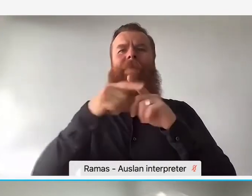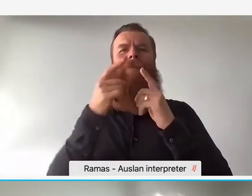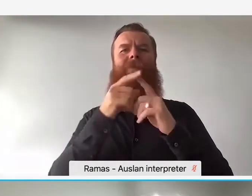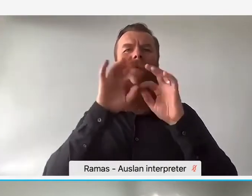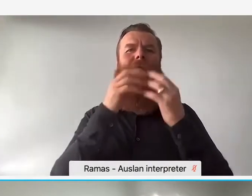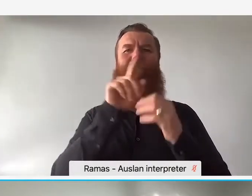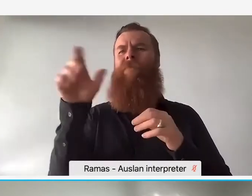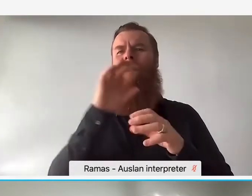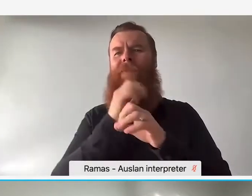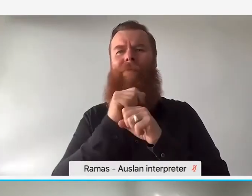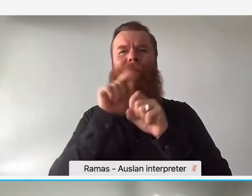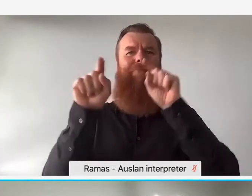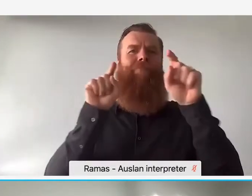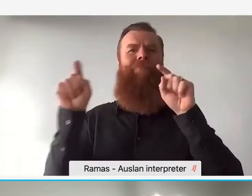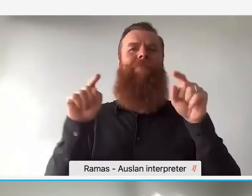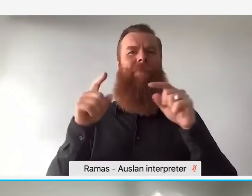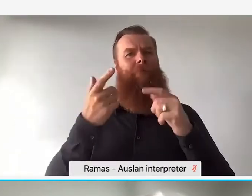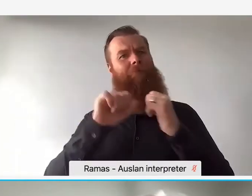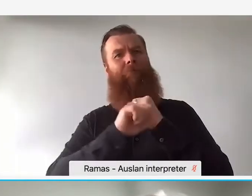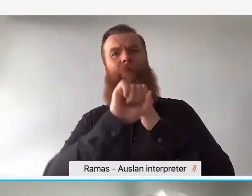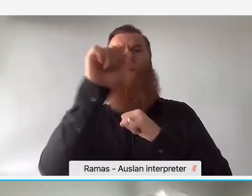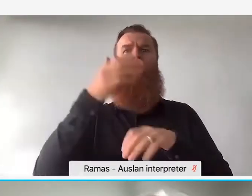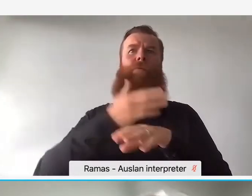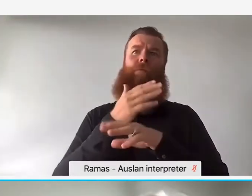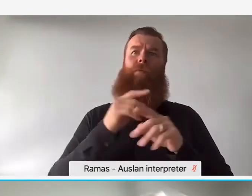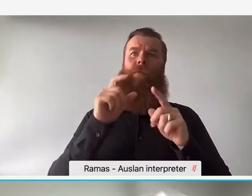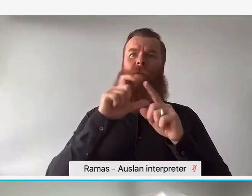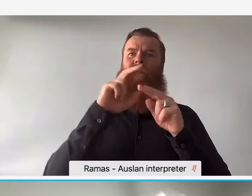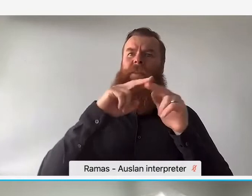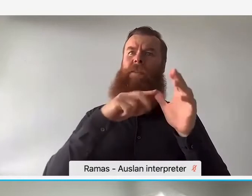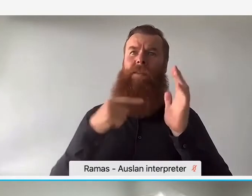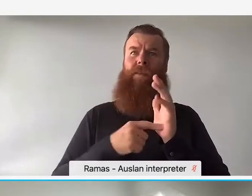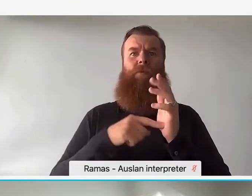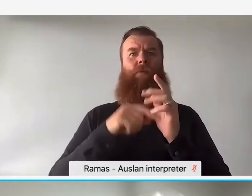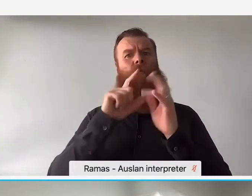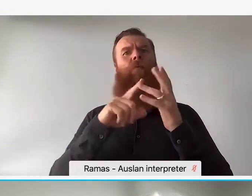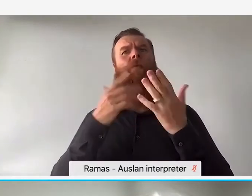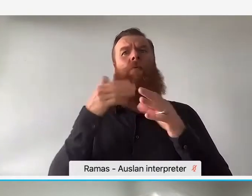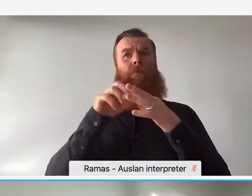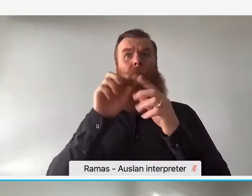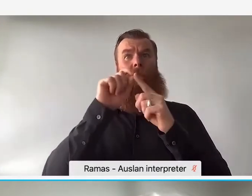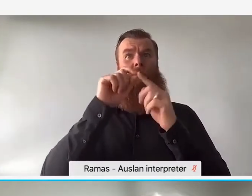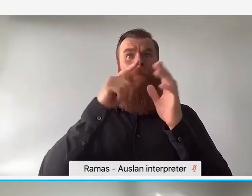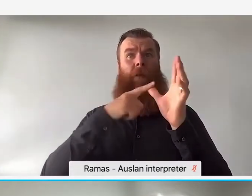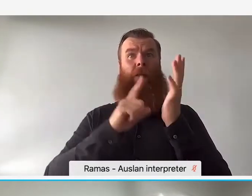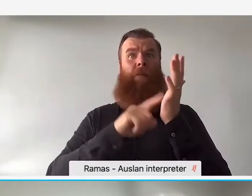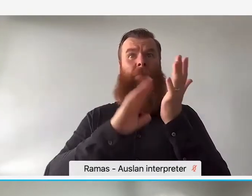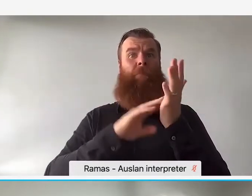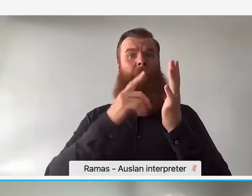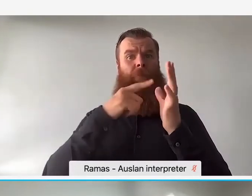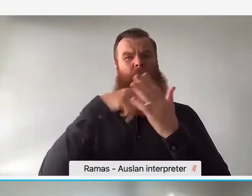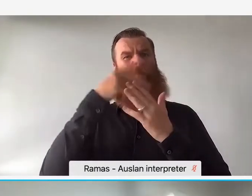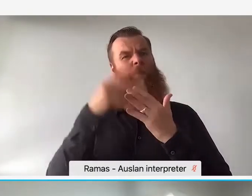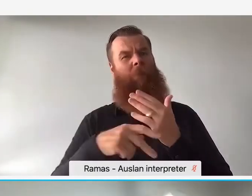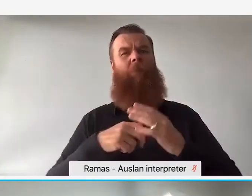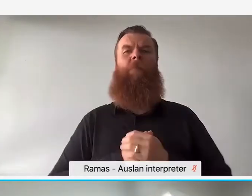the work that DFAT's doing for the PALM scheme, which we'll run you through in a minute. But also thanks, Michelle, as well for your comments there as well. I think there's